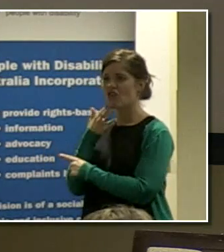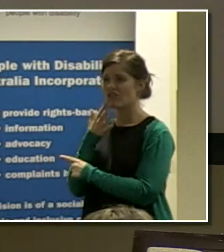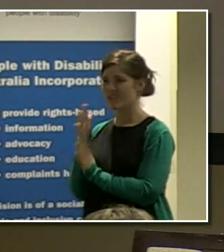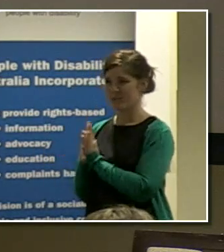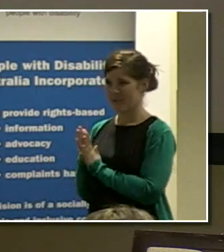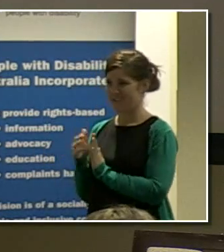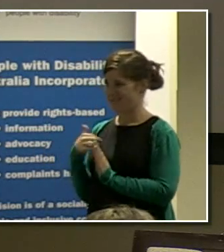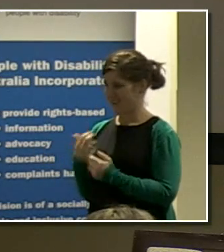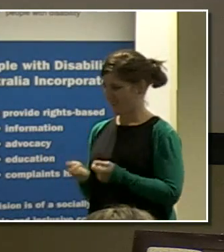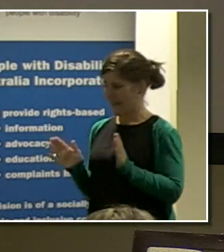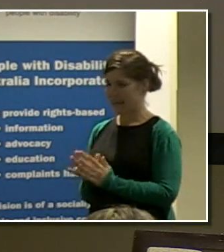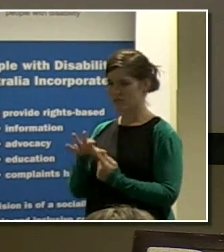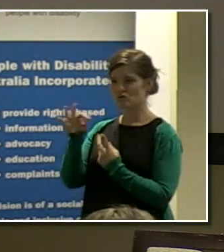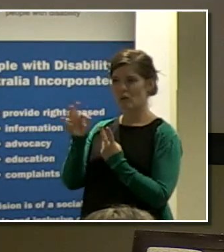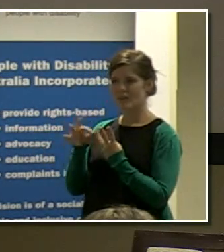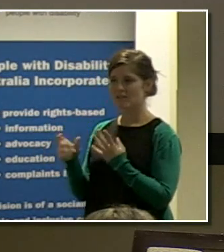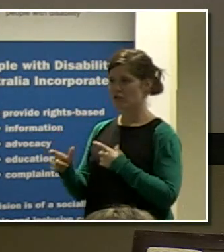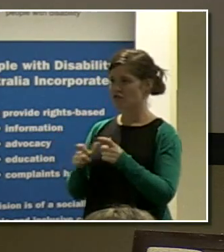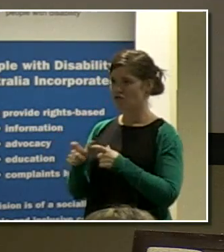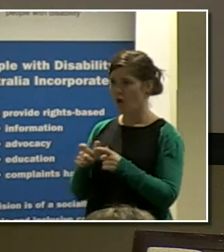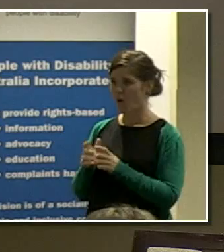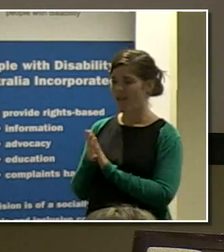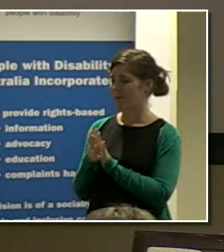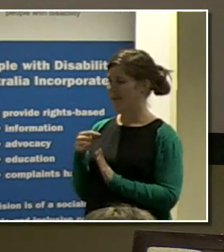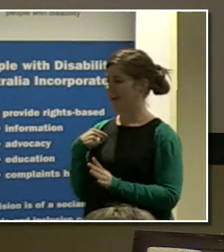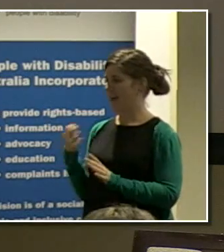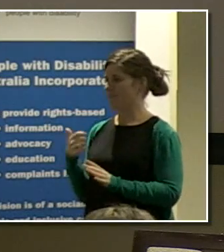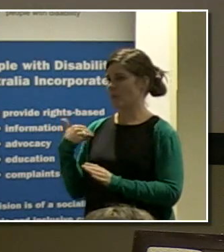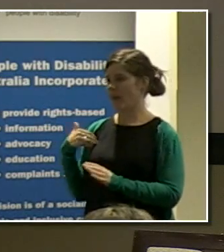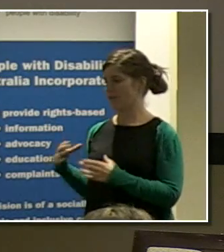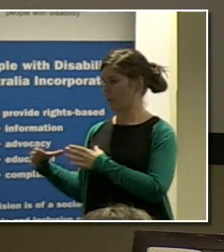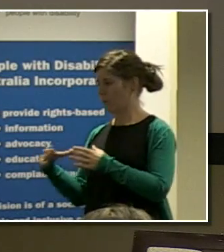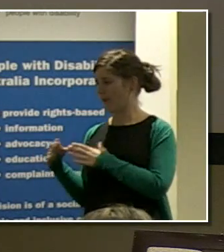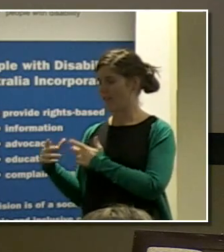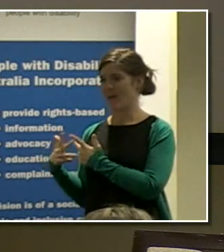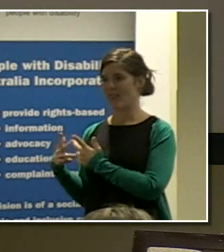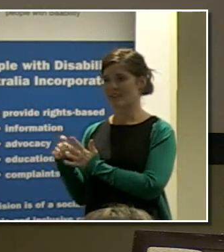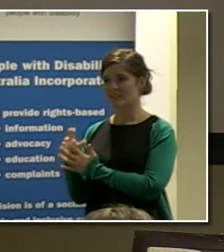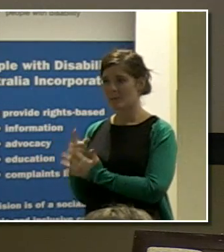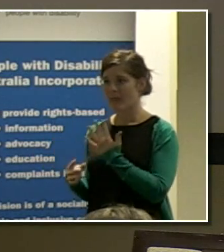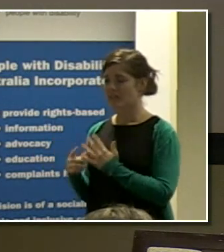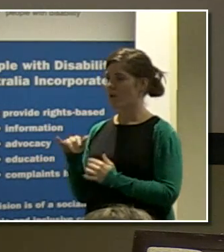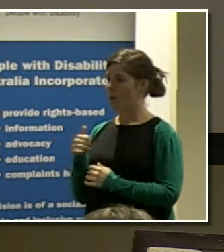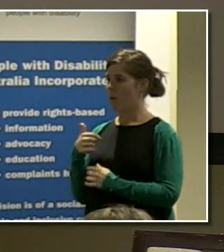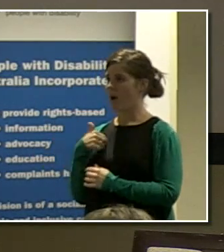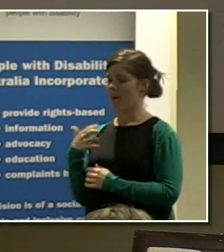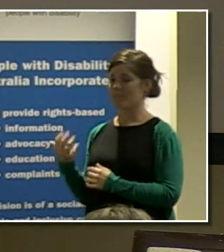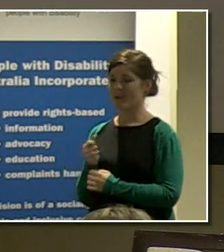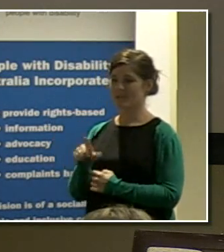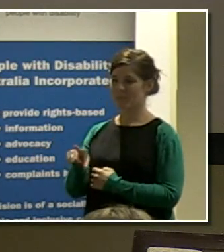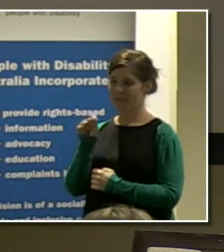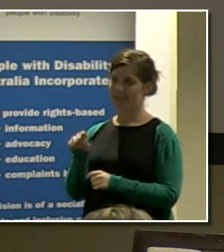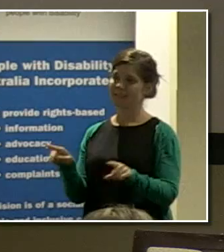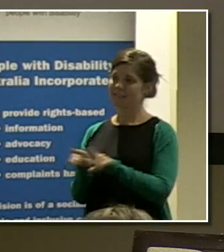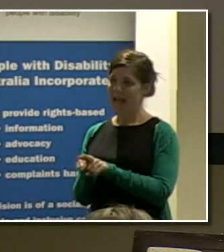and control, as it could force people to live in more congregated environments or force people to have to choose the same